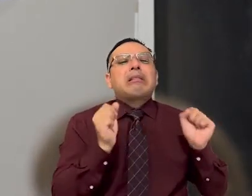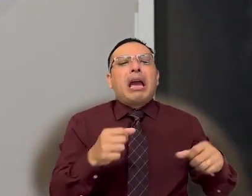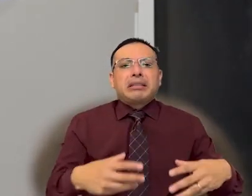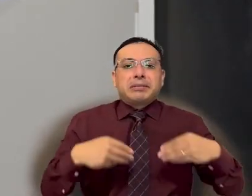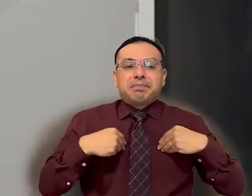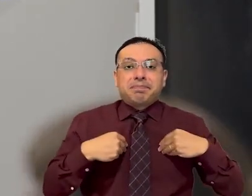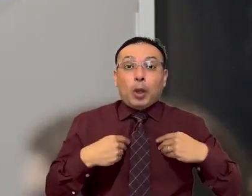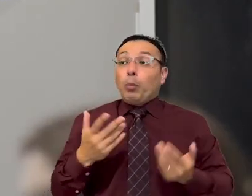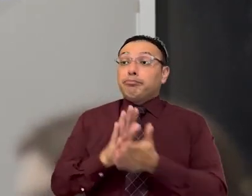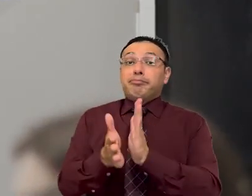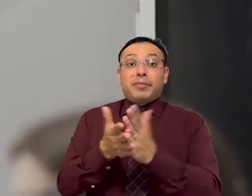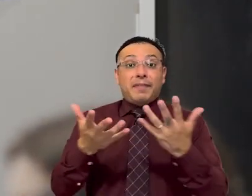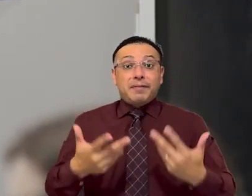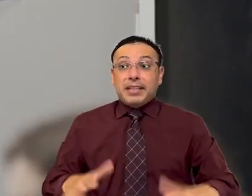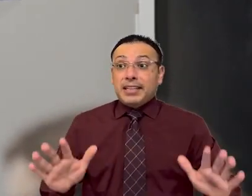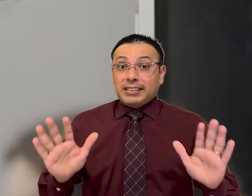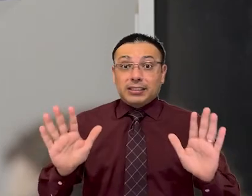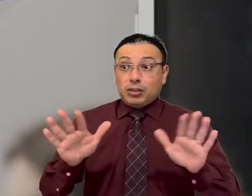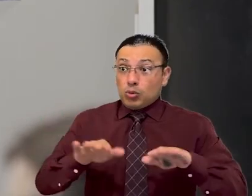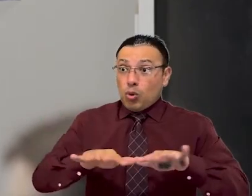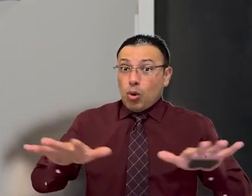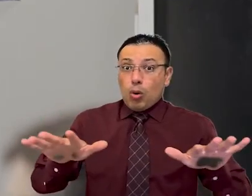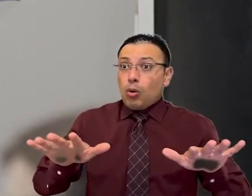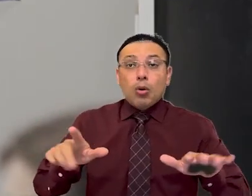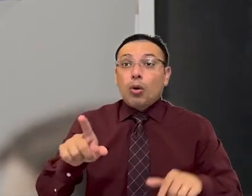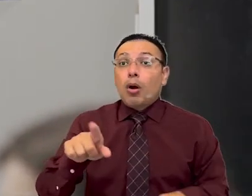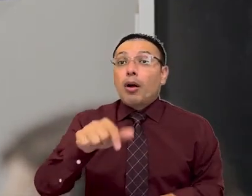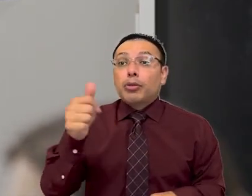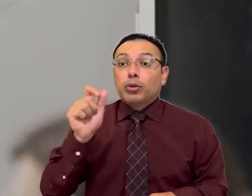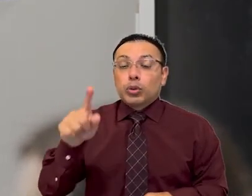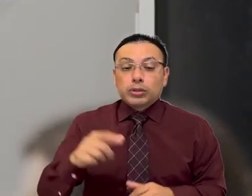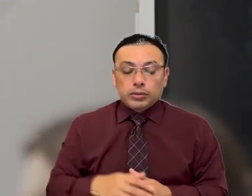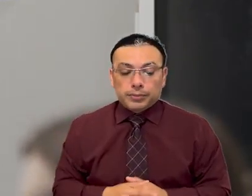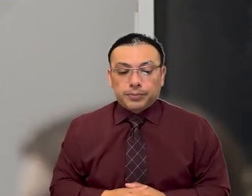David? Quick question, not in French, in English. Okay.